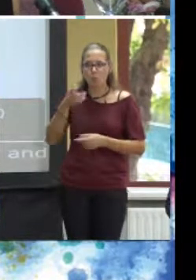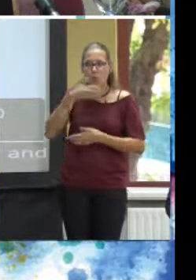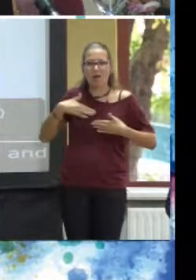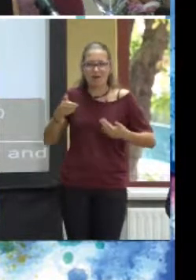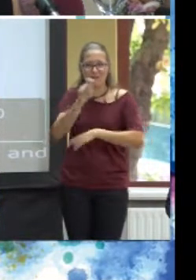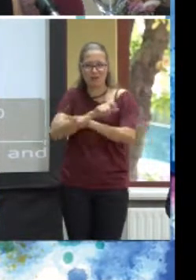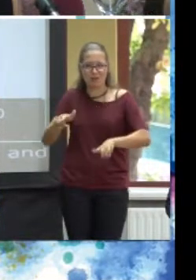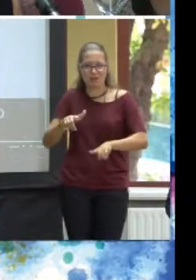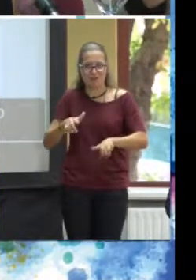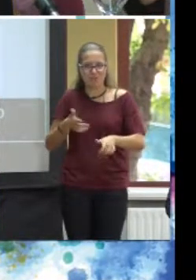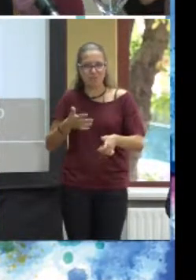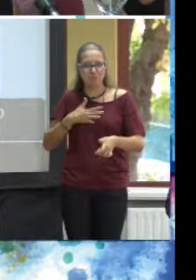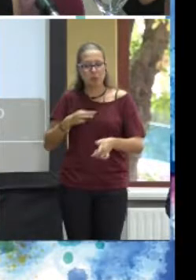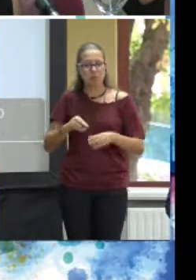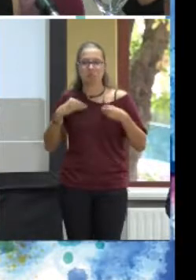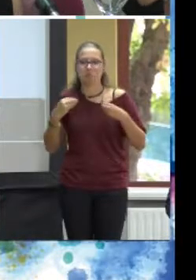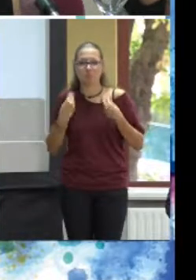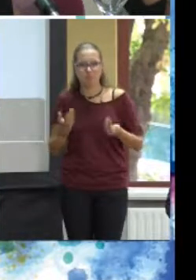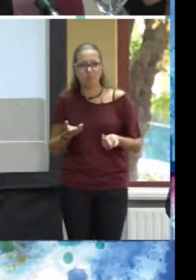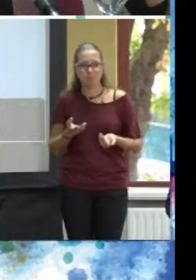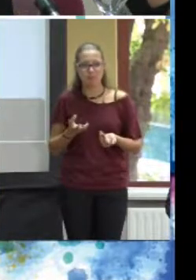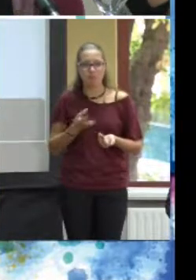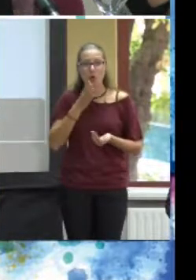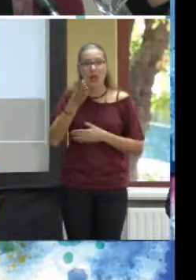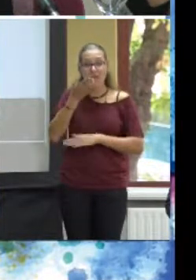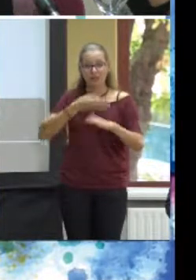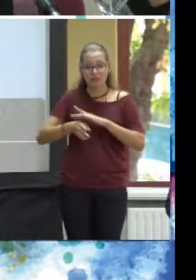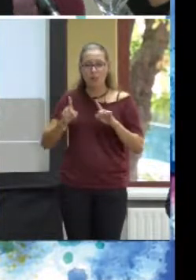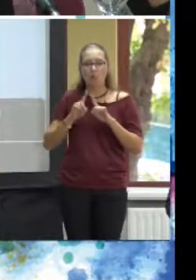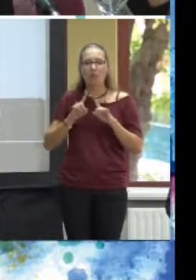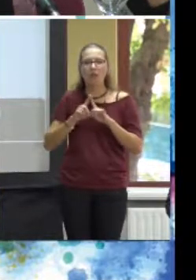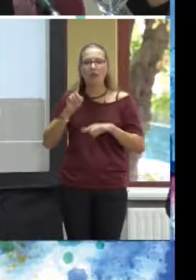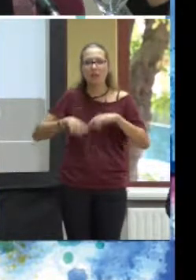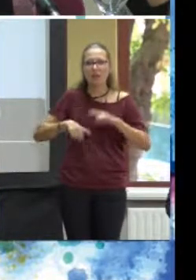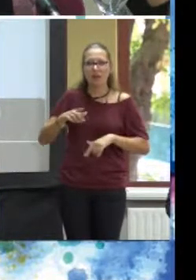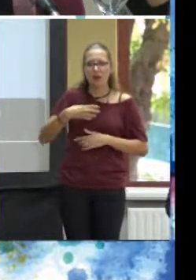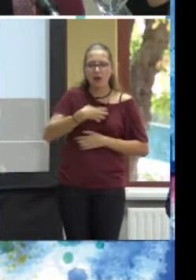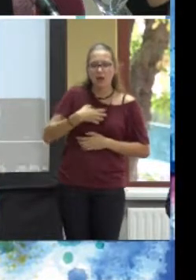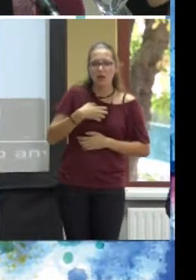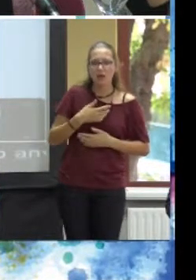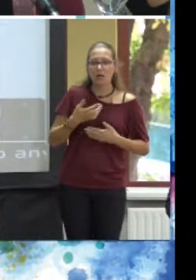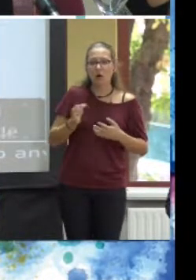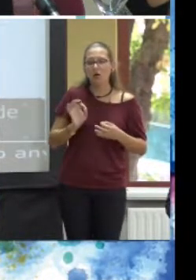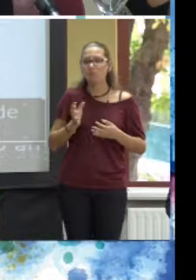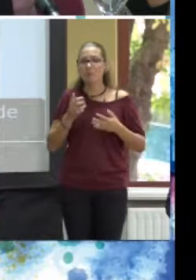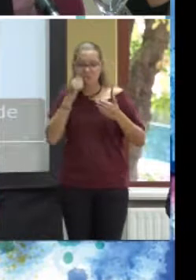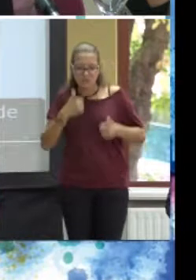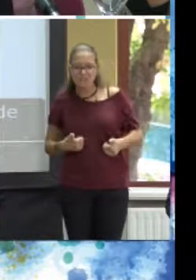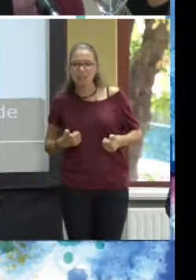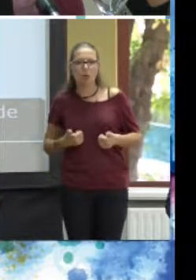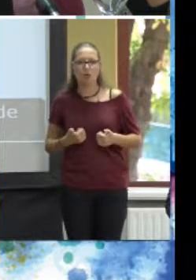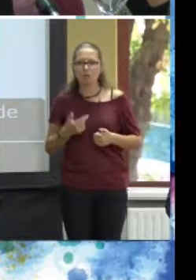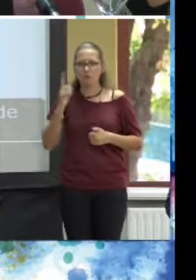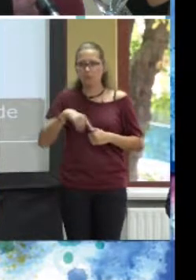any person, because accessibility was not only functional accessibility, but also we were talking